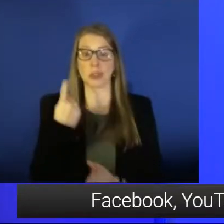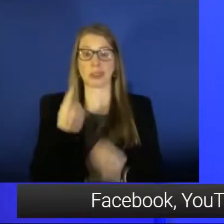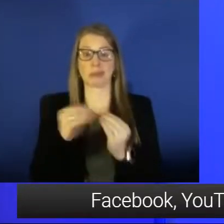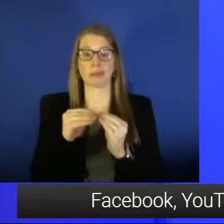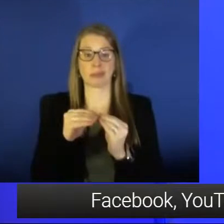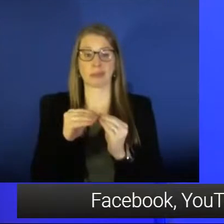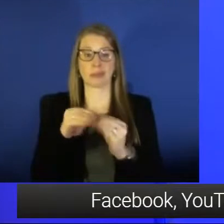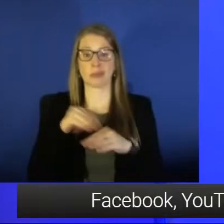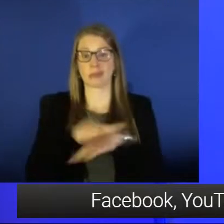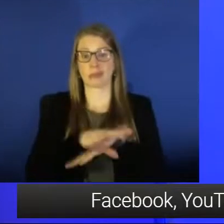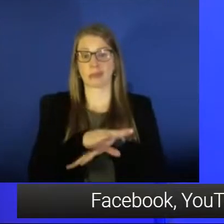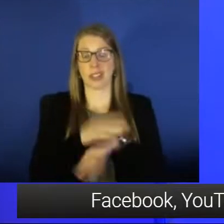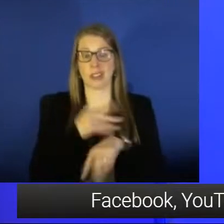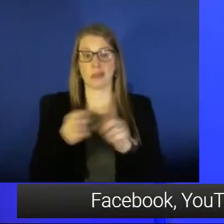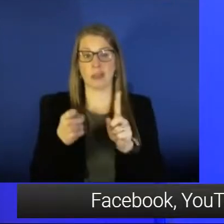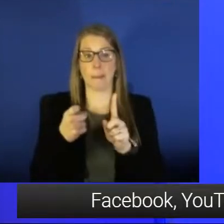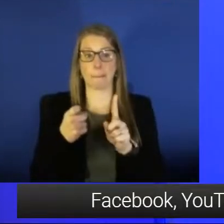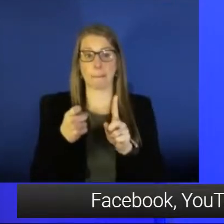the